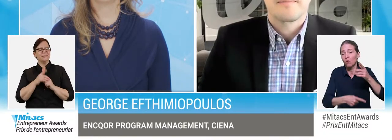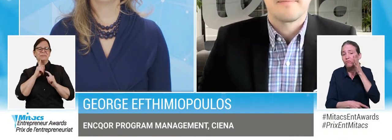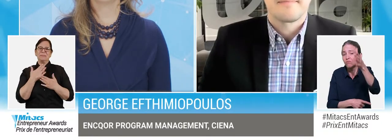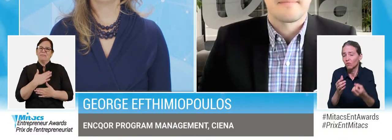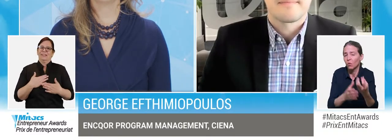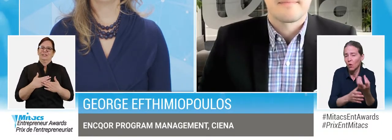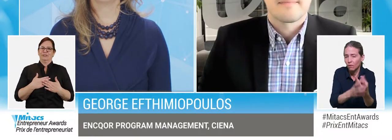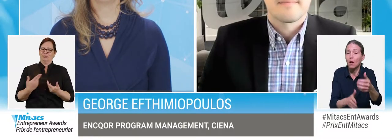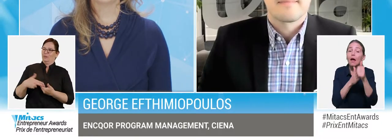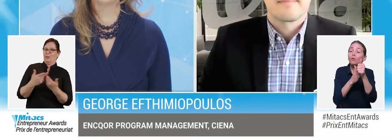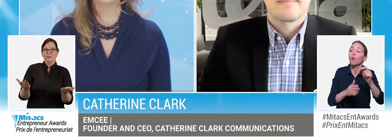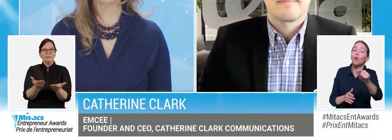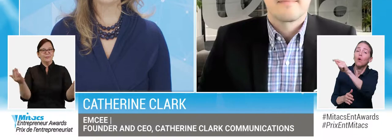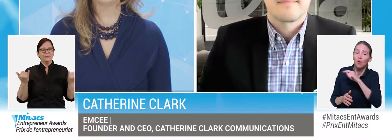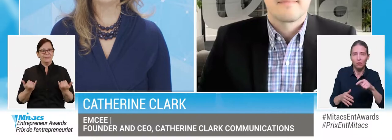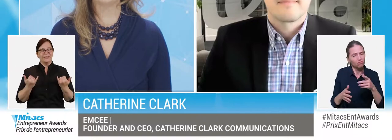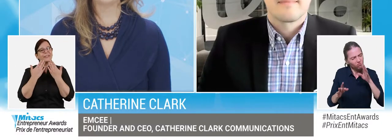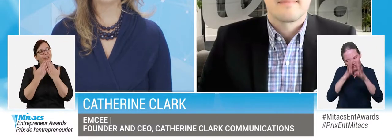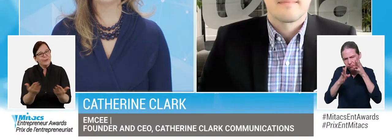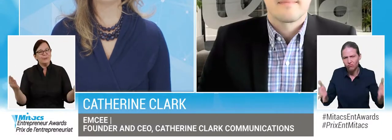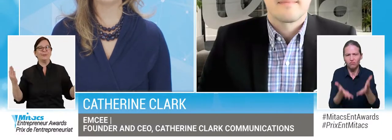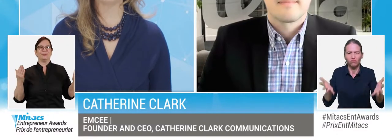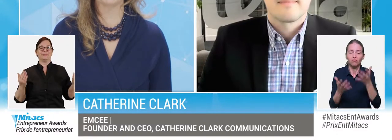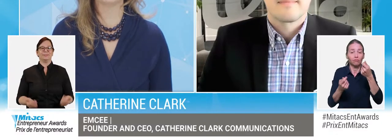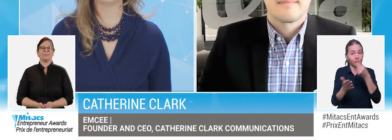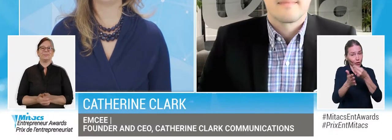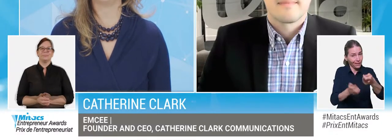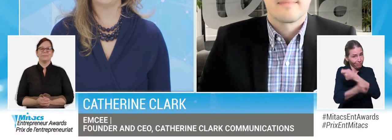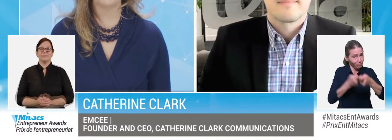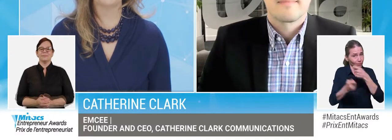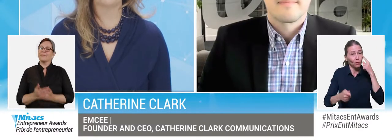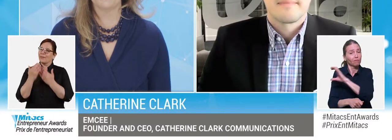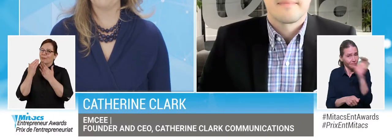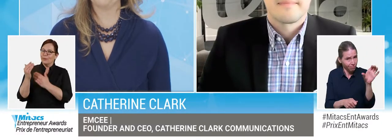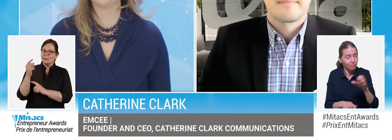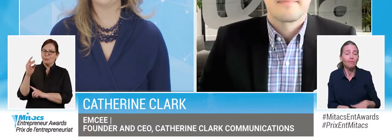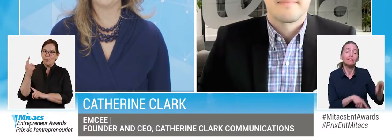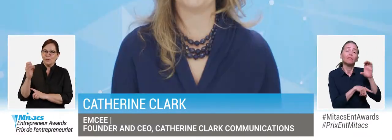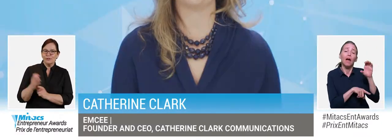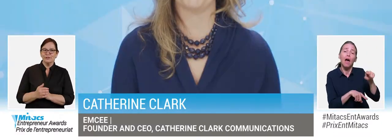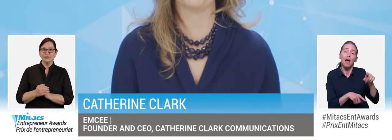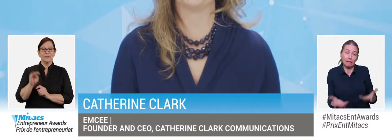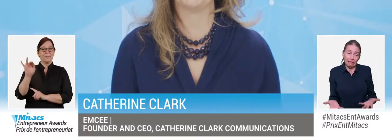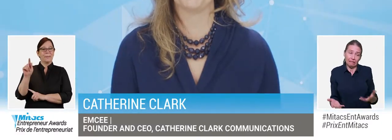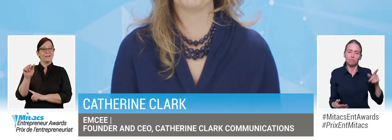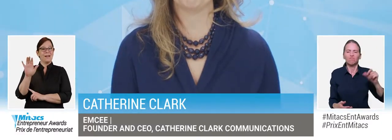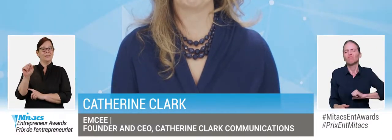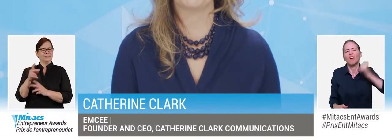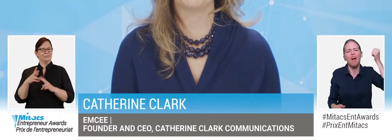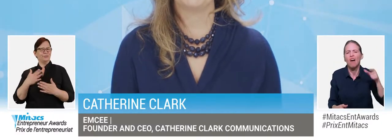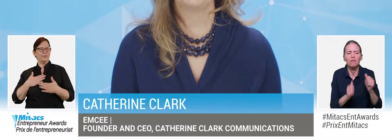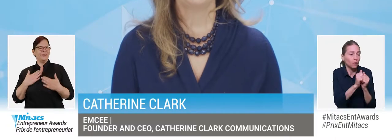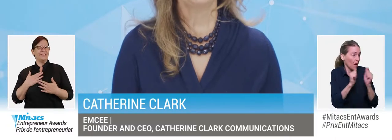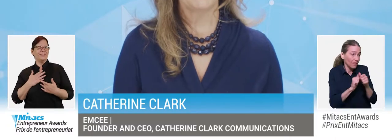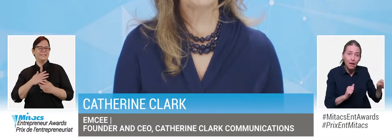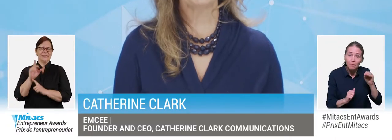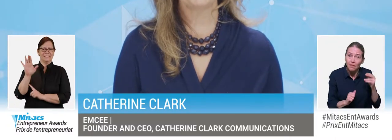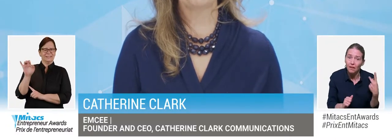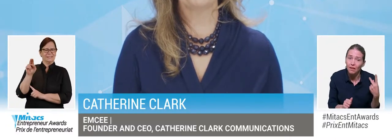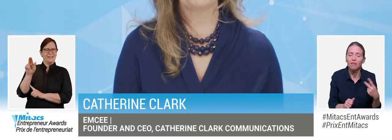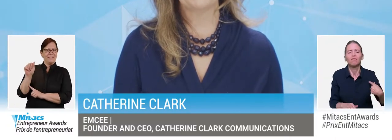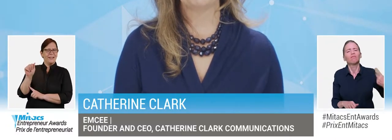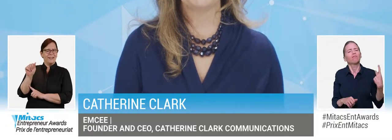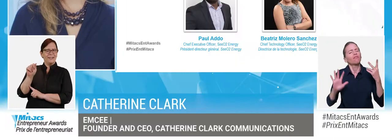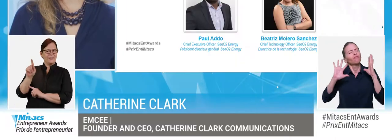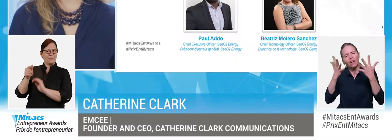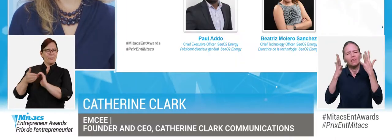much. Well, thank you, George. Mitacs is very grateful for Siena's partnership. Next in